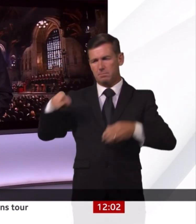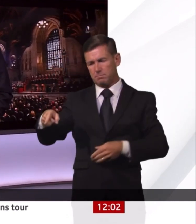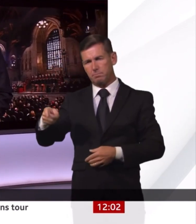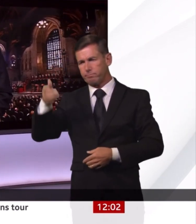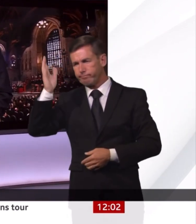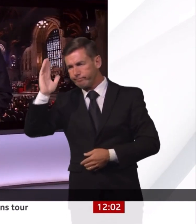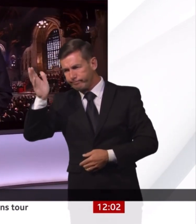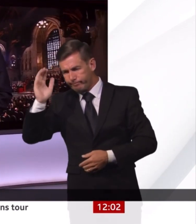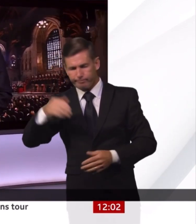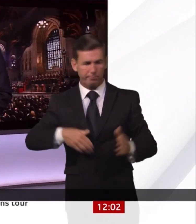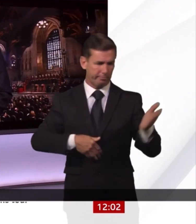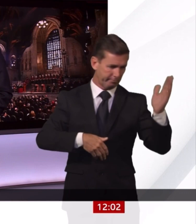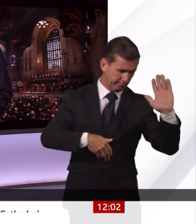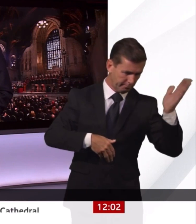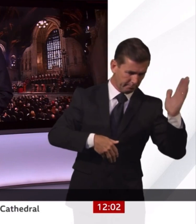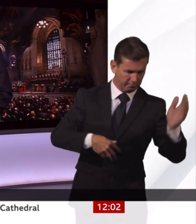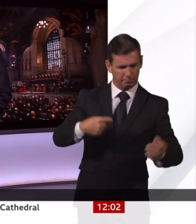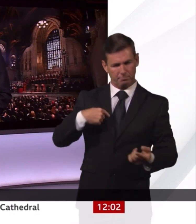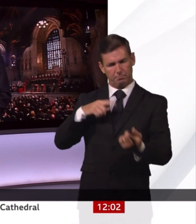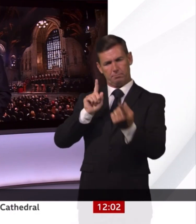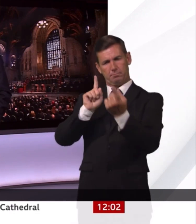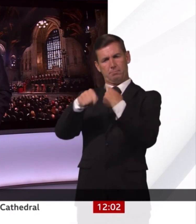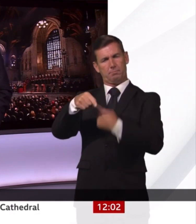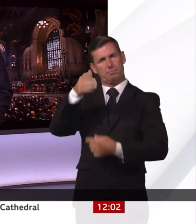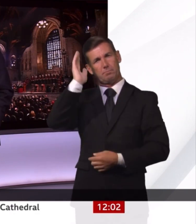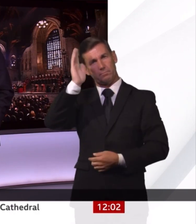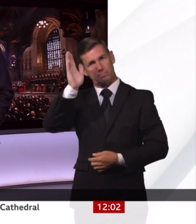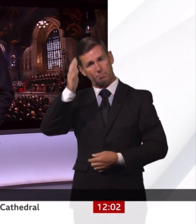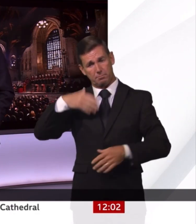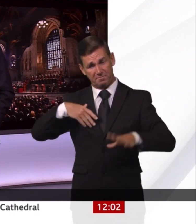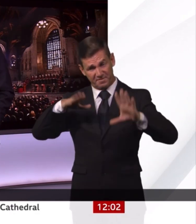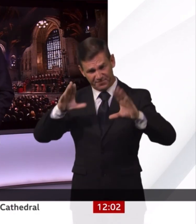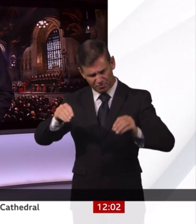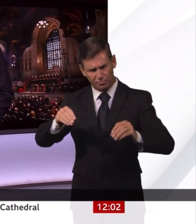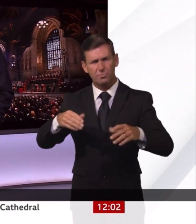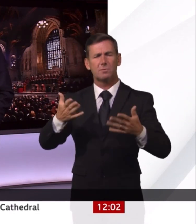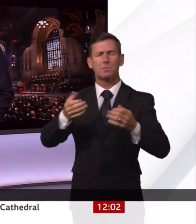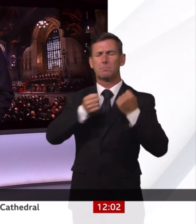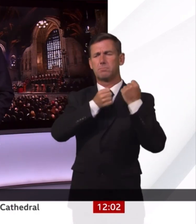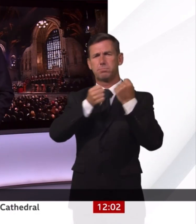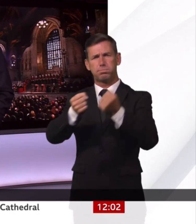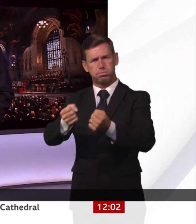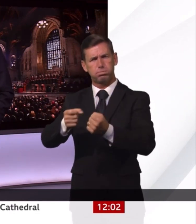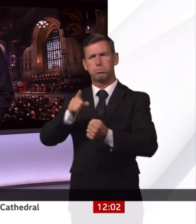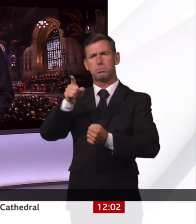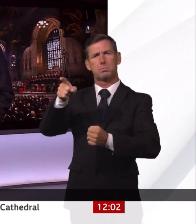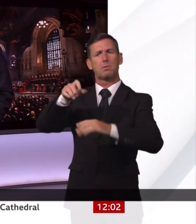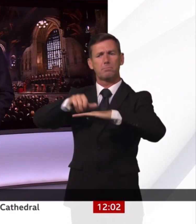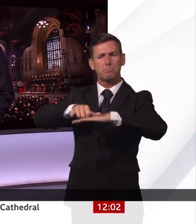then delivering his response. Well, the King is now flying to Edinburgh, where he will lead a procession behind the Queen's coffin.